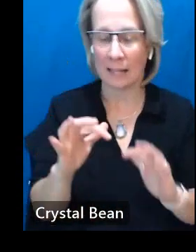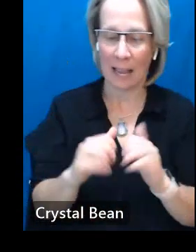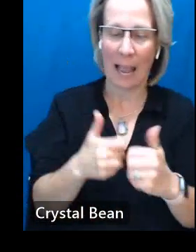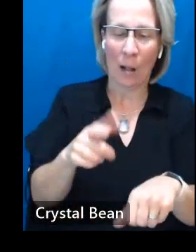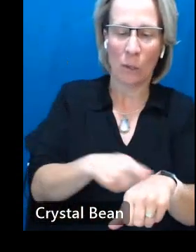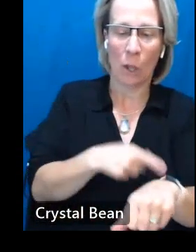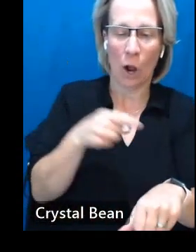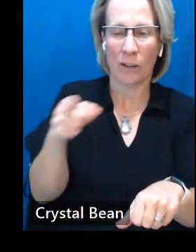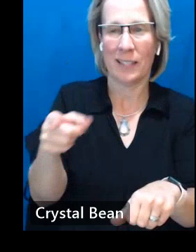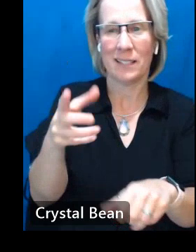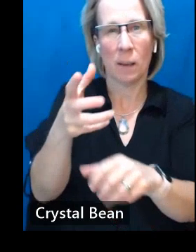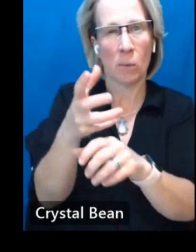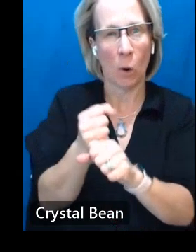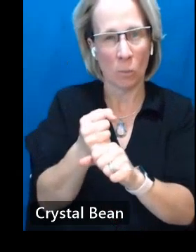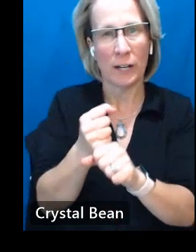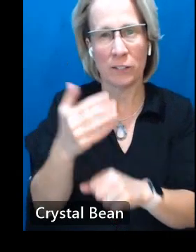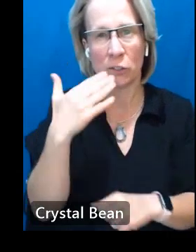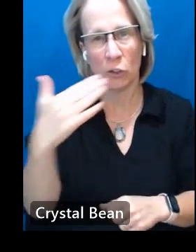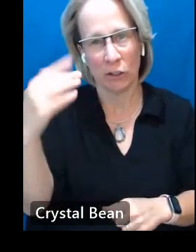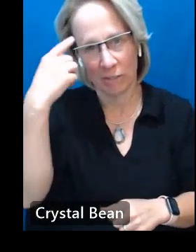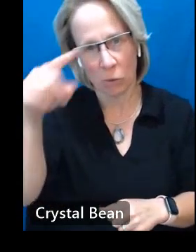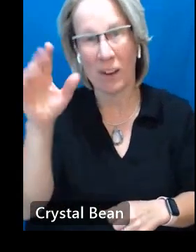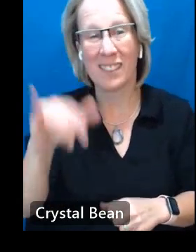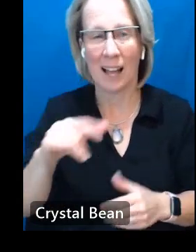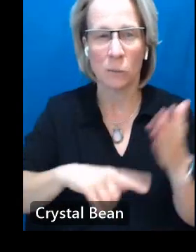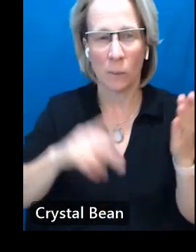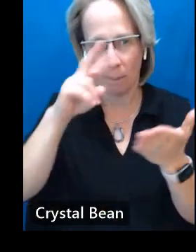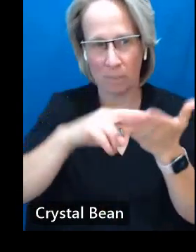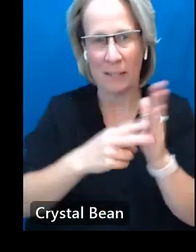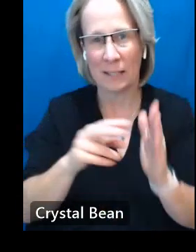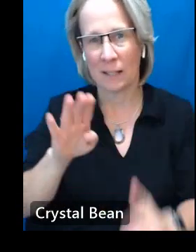for? So that's what the BUDREF means.